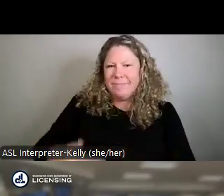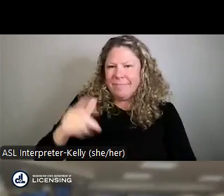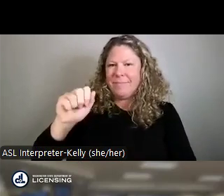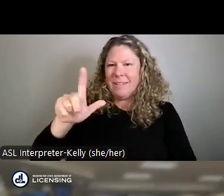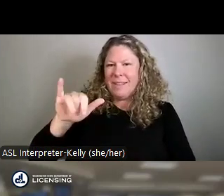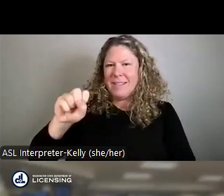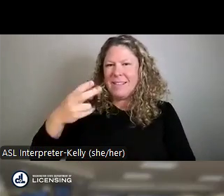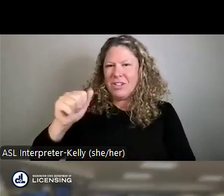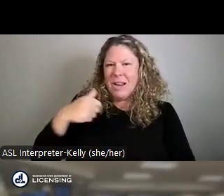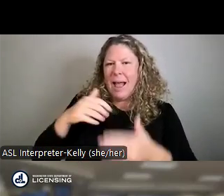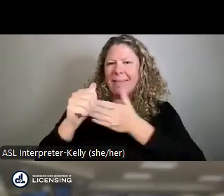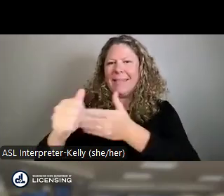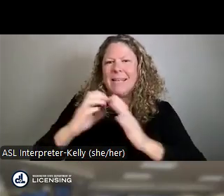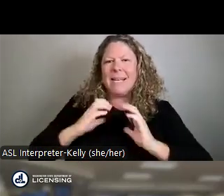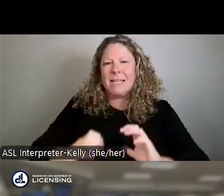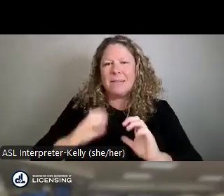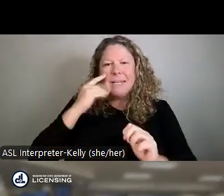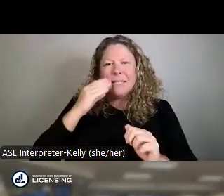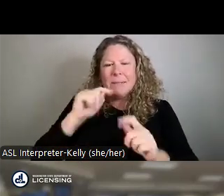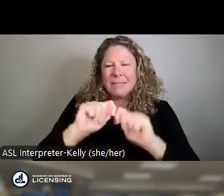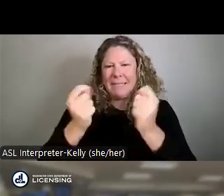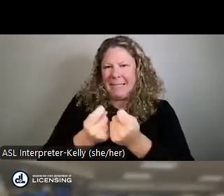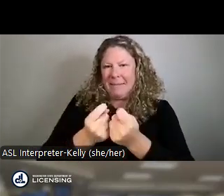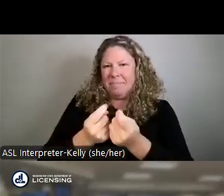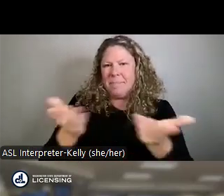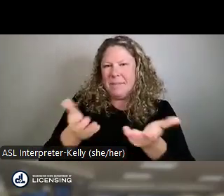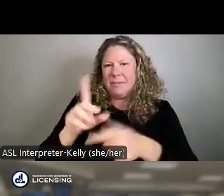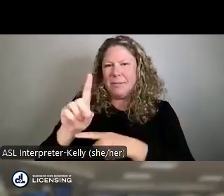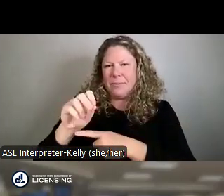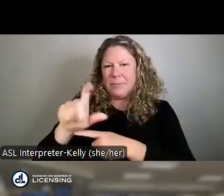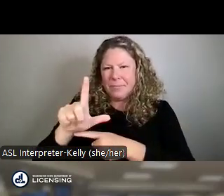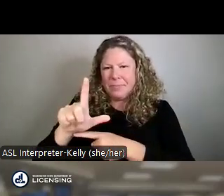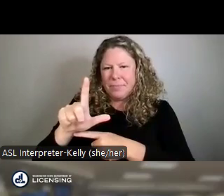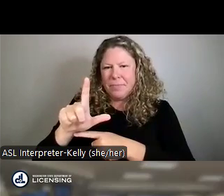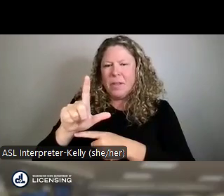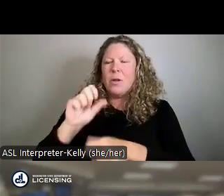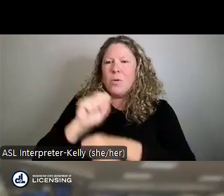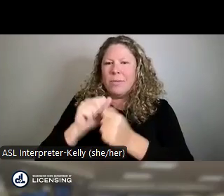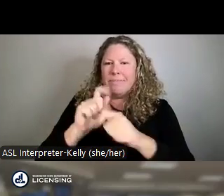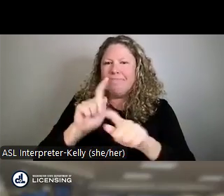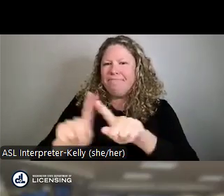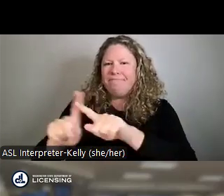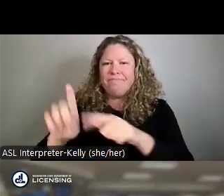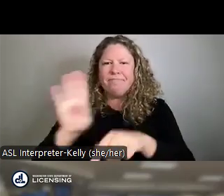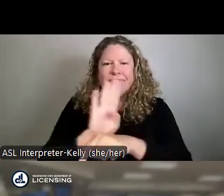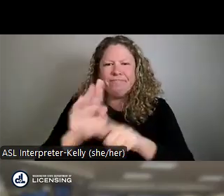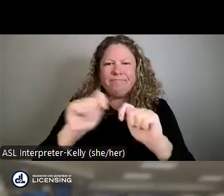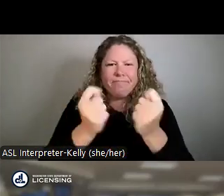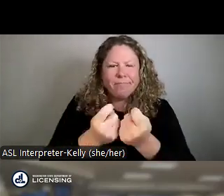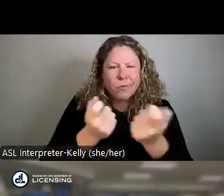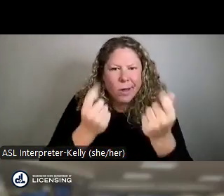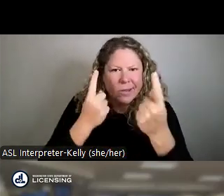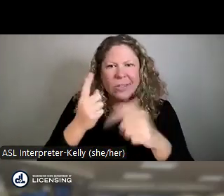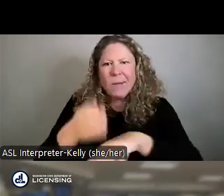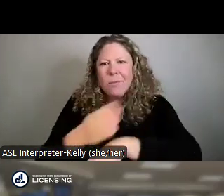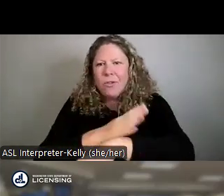our customer experience team at DOL, and we work with business teams across our agency to understand and improve their customer